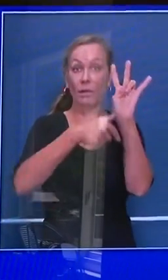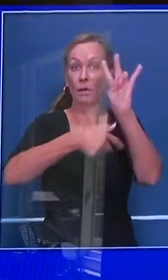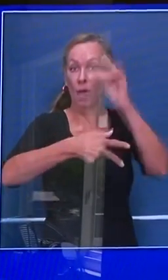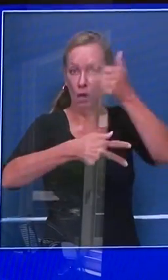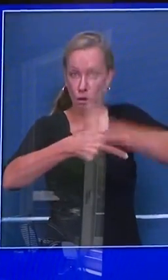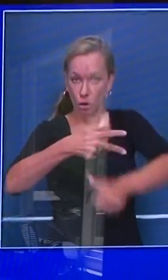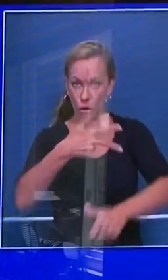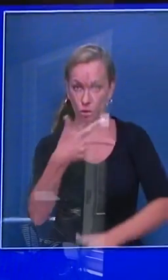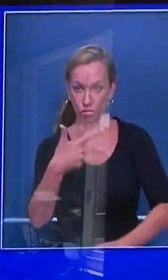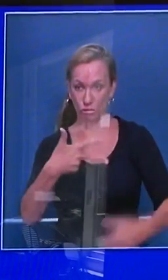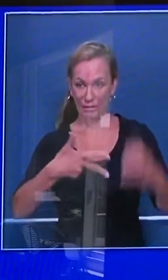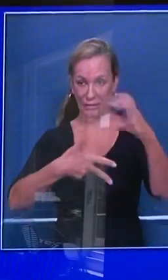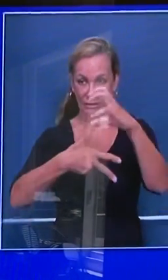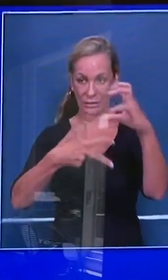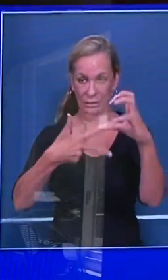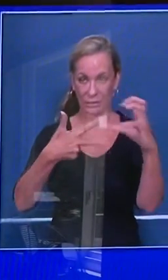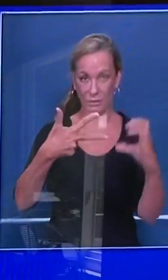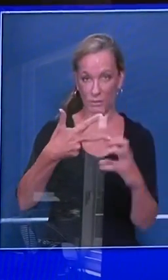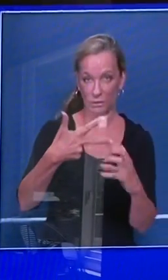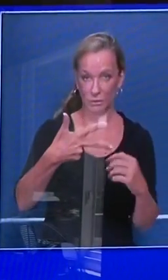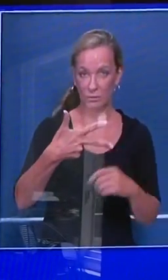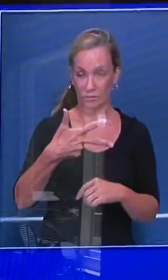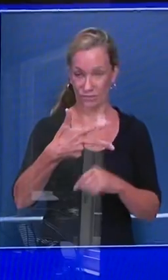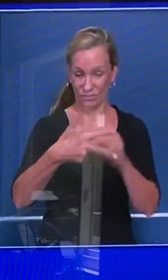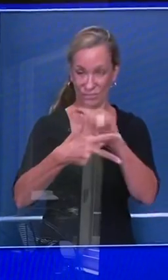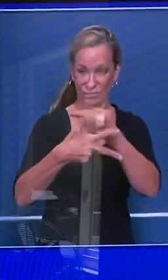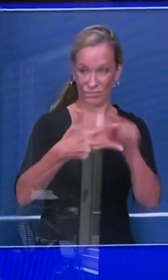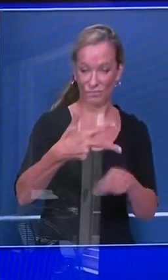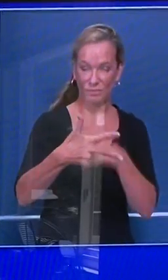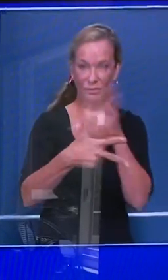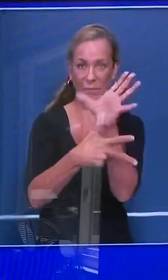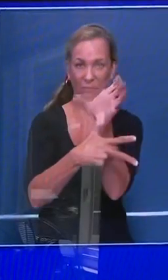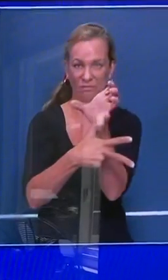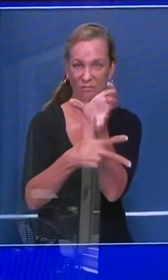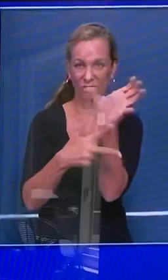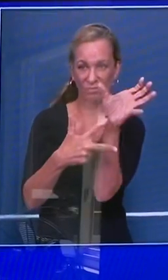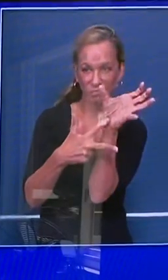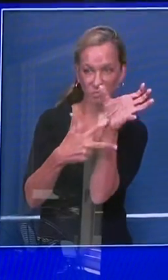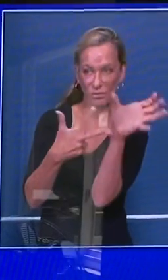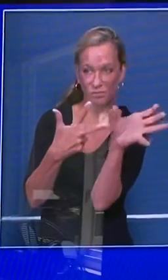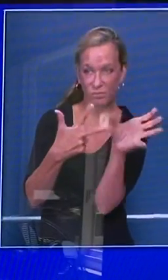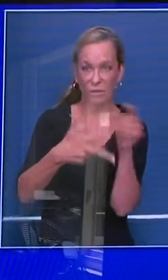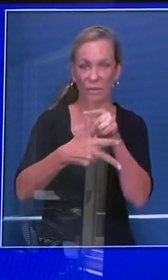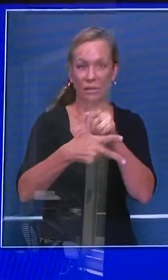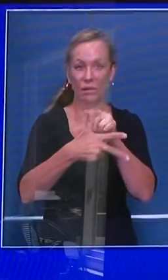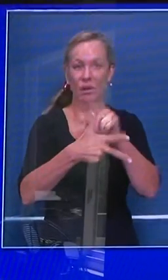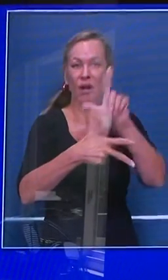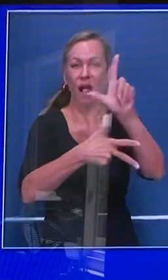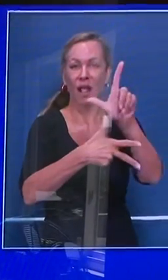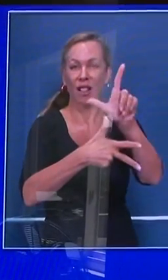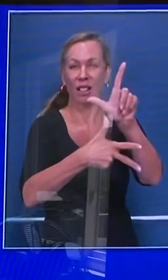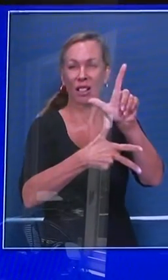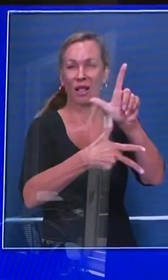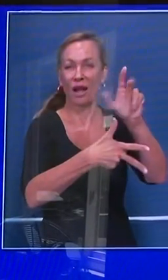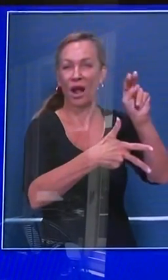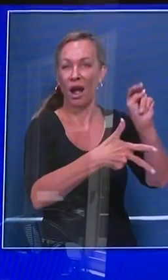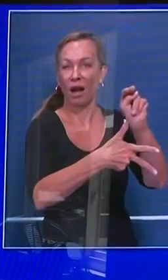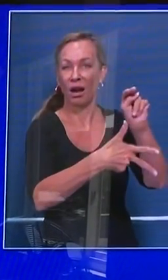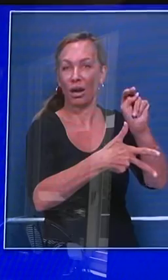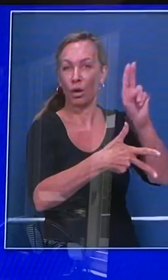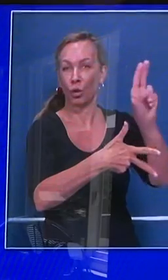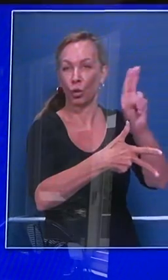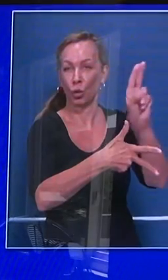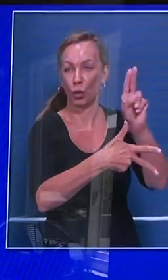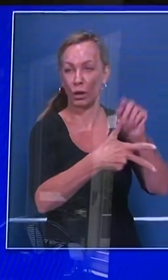reading about, many of you have been experiencing firsthand, the LNU up there in Lake Napa County, ZU down in the